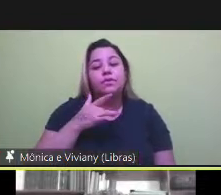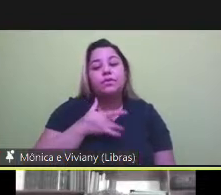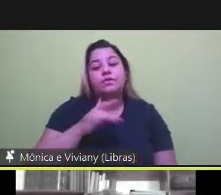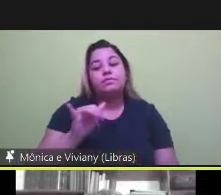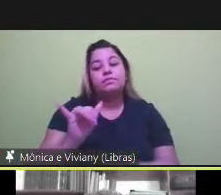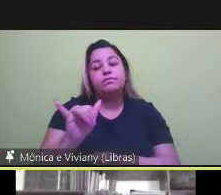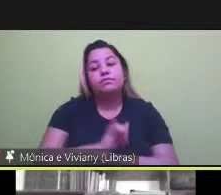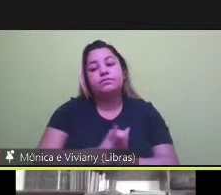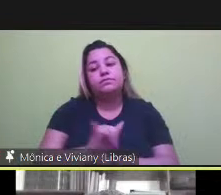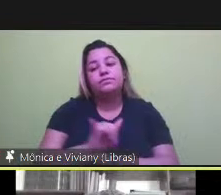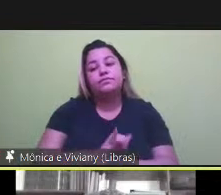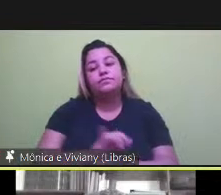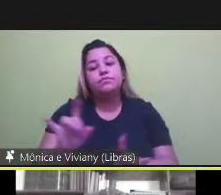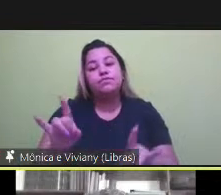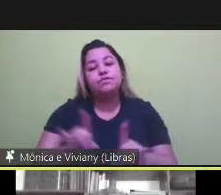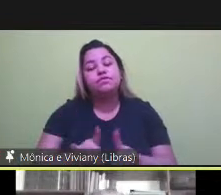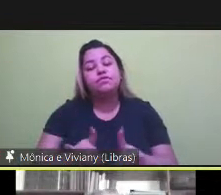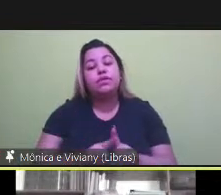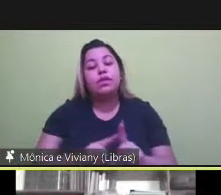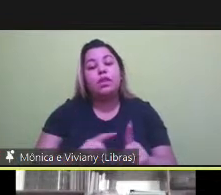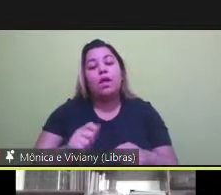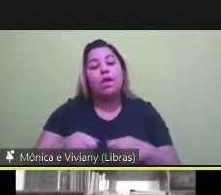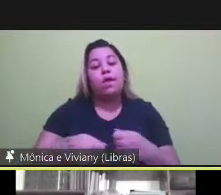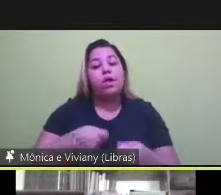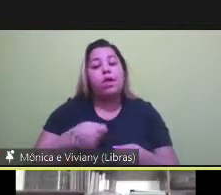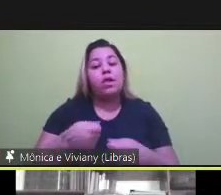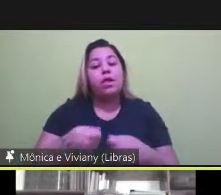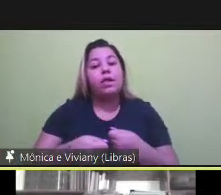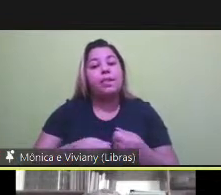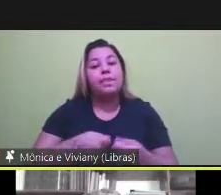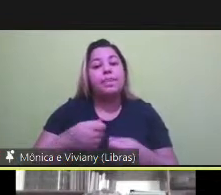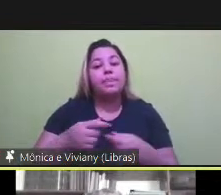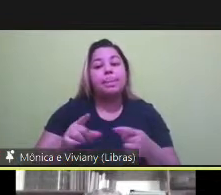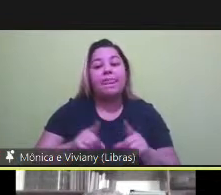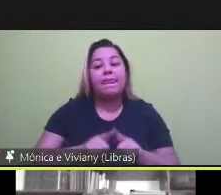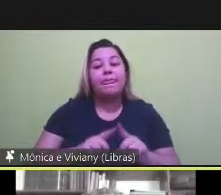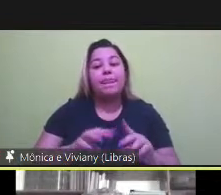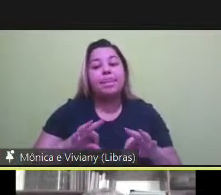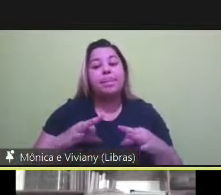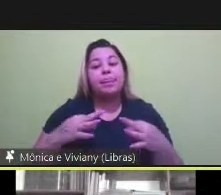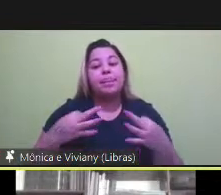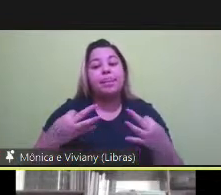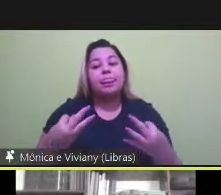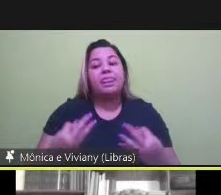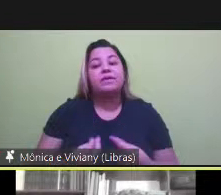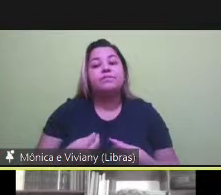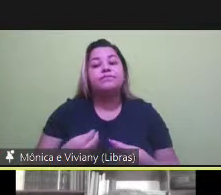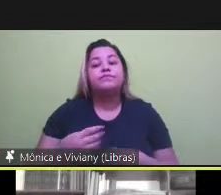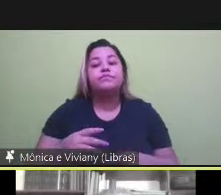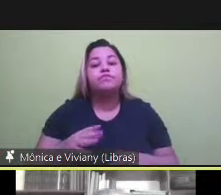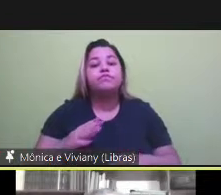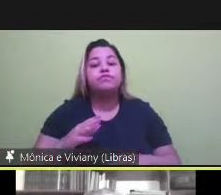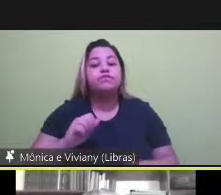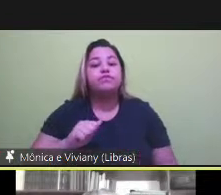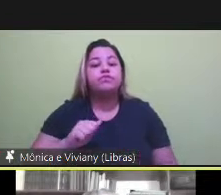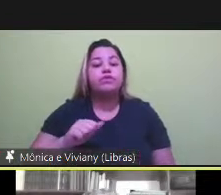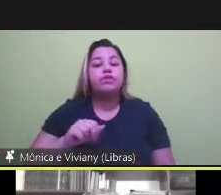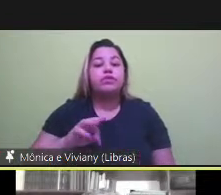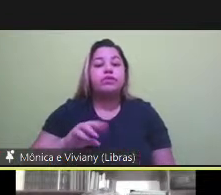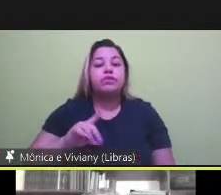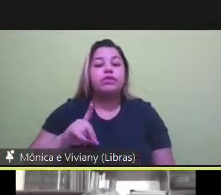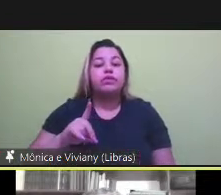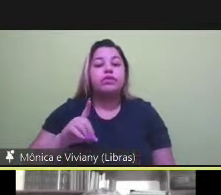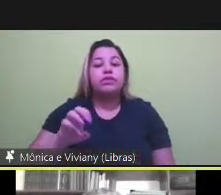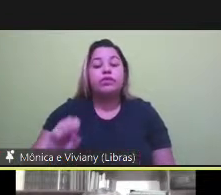specific way, is going to generate synergies in all the programs, activities that are going to be developed